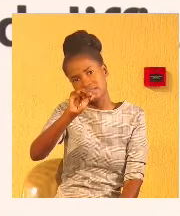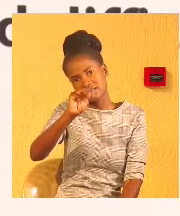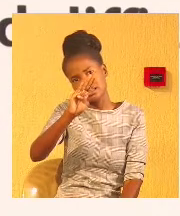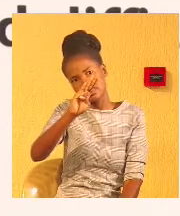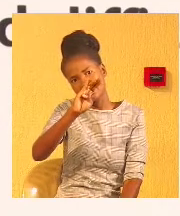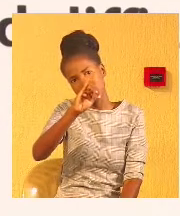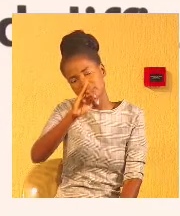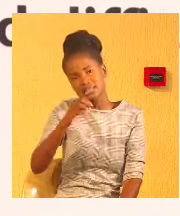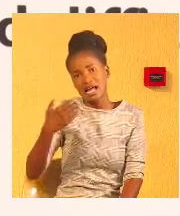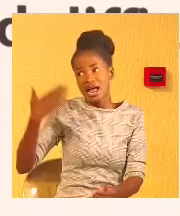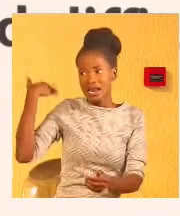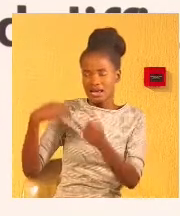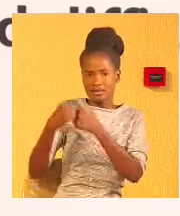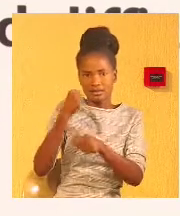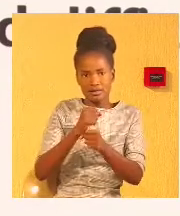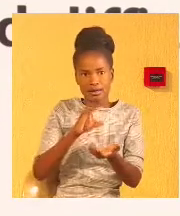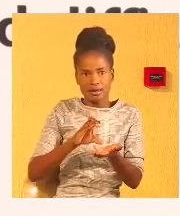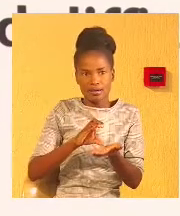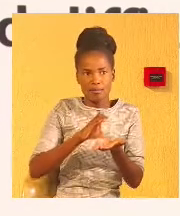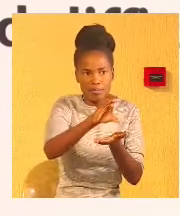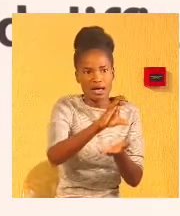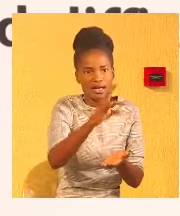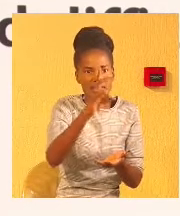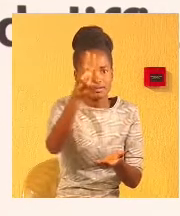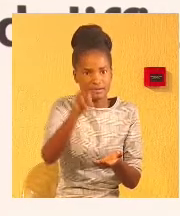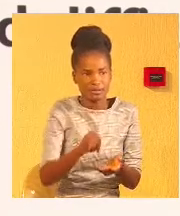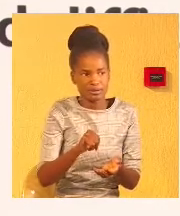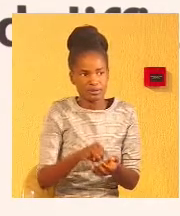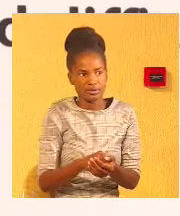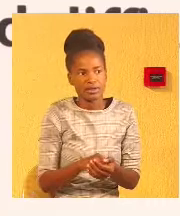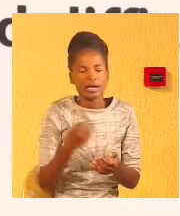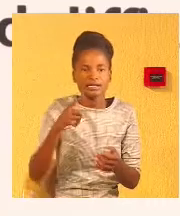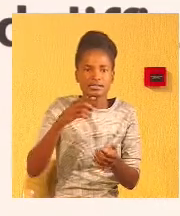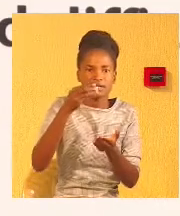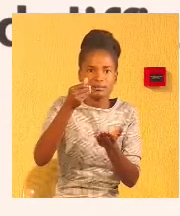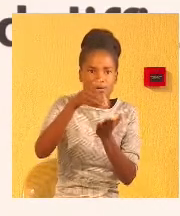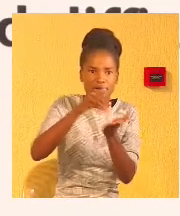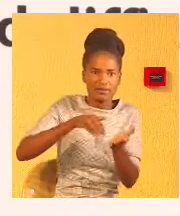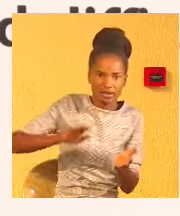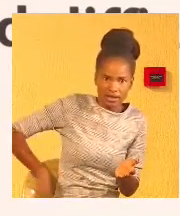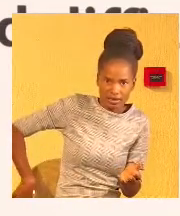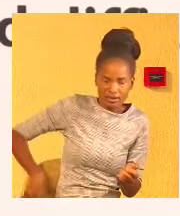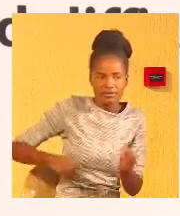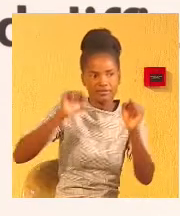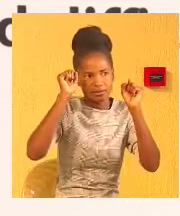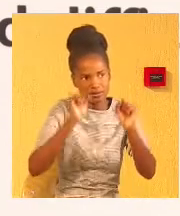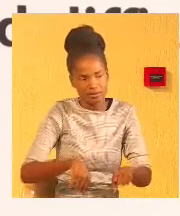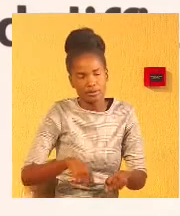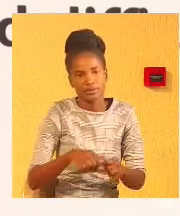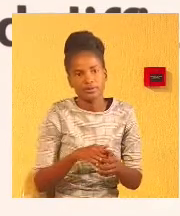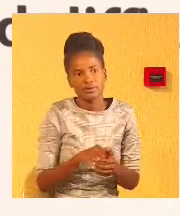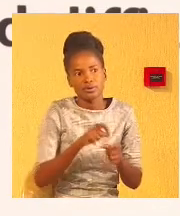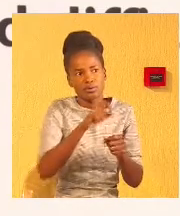7 million to Kalimbeza. And unfortunately, that was too late for them to be able